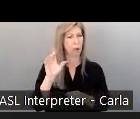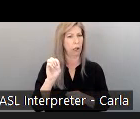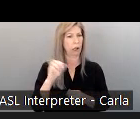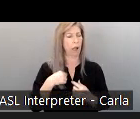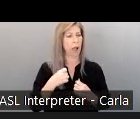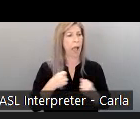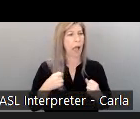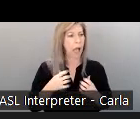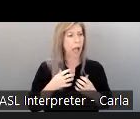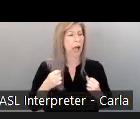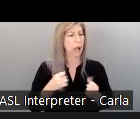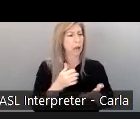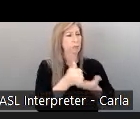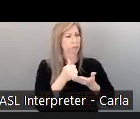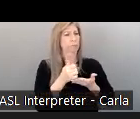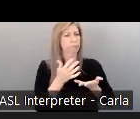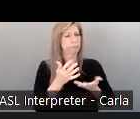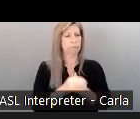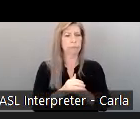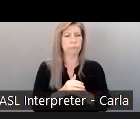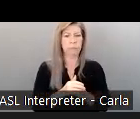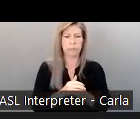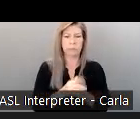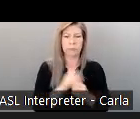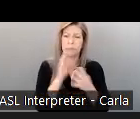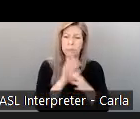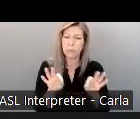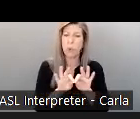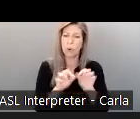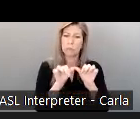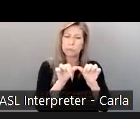justice, social justice, and equity.